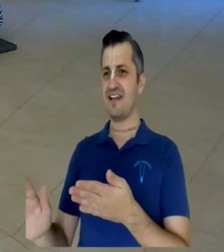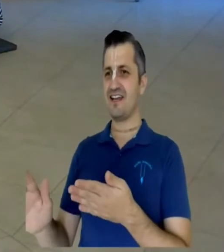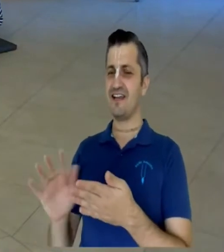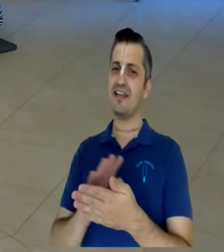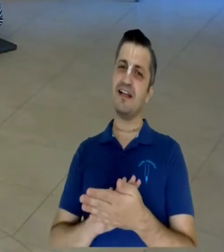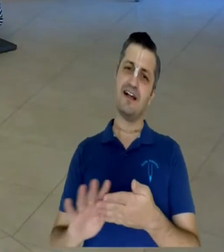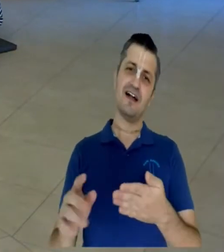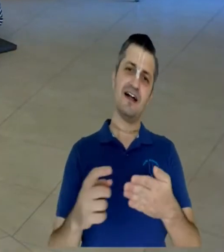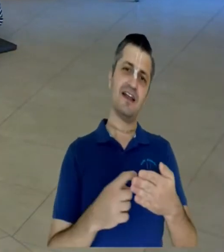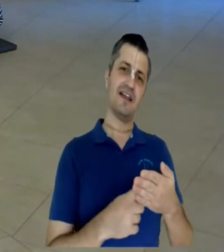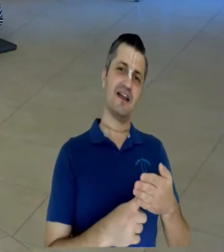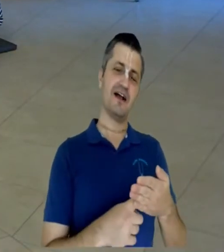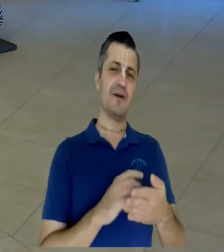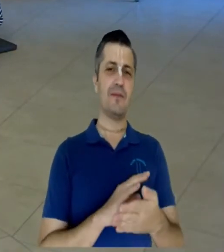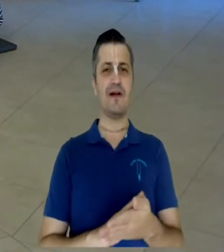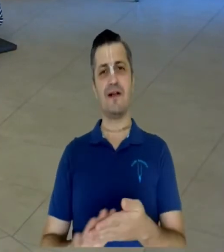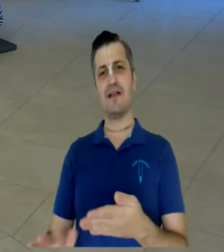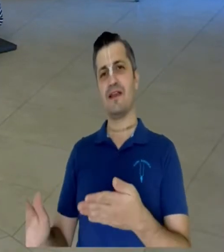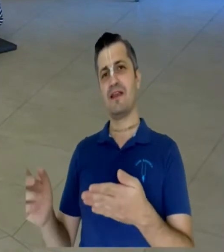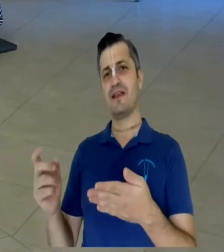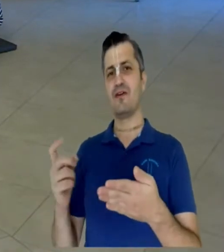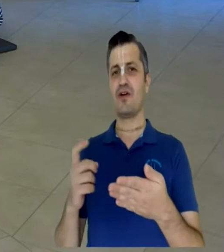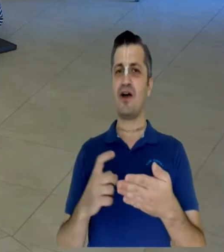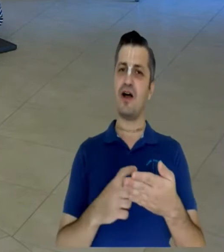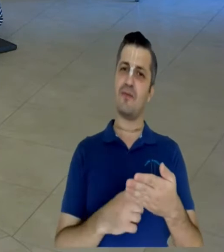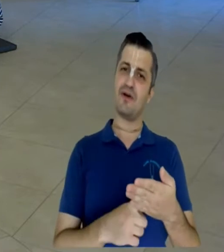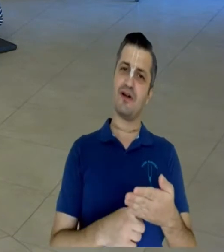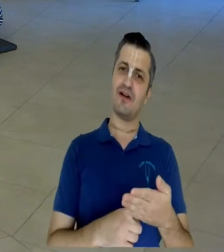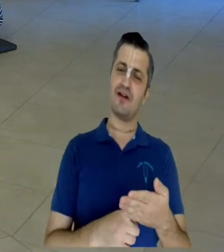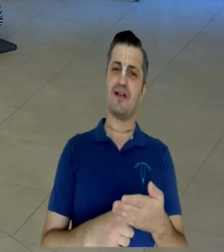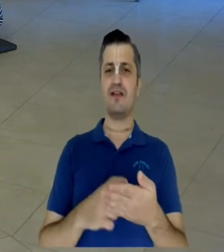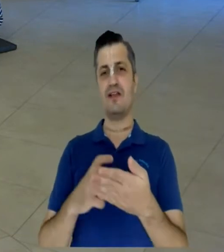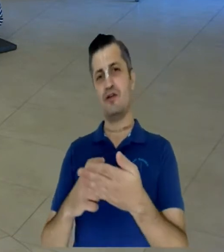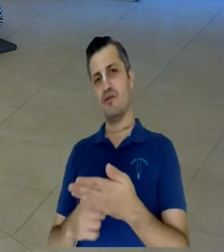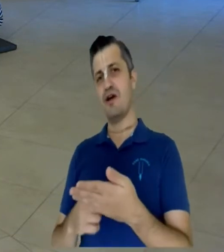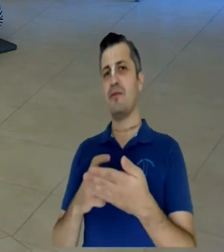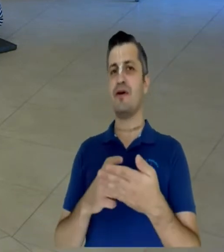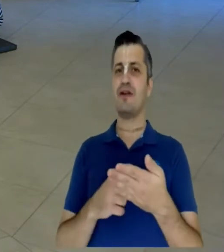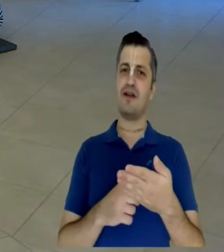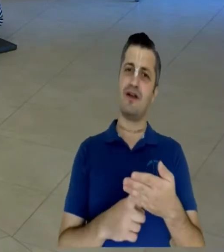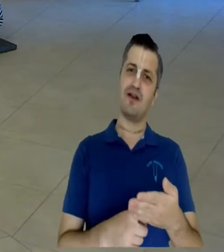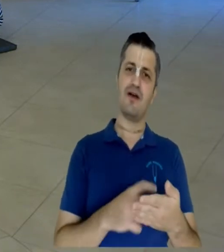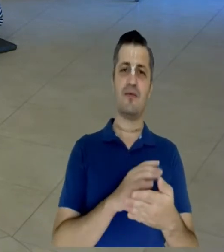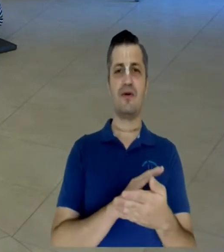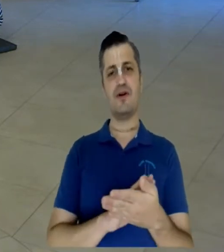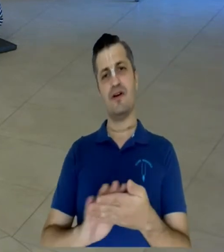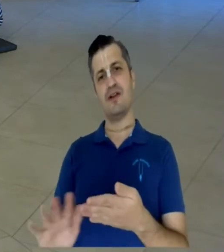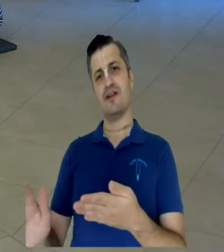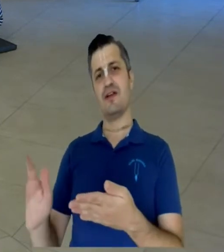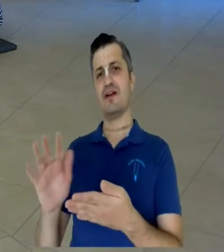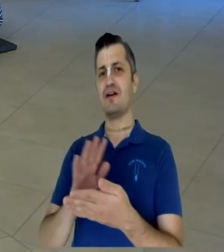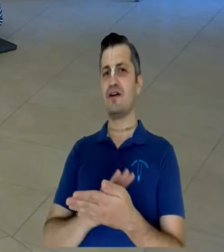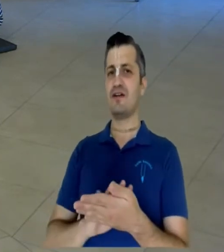Hare Hare Rama Rama Rama